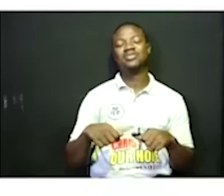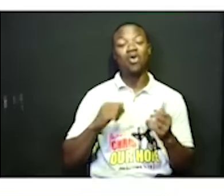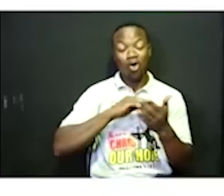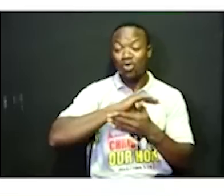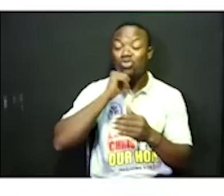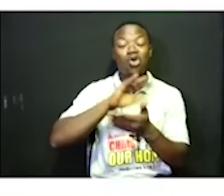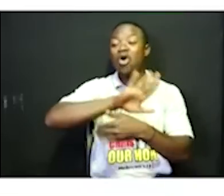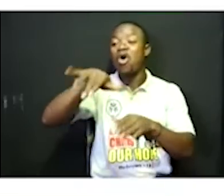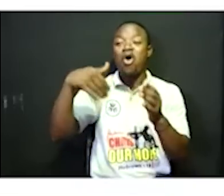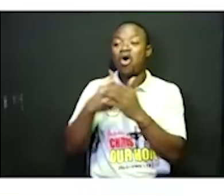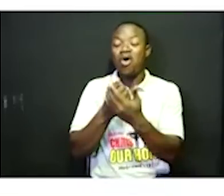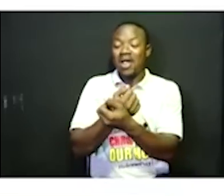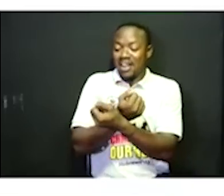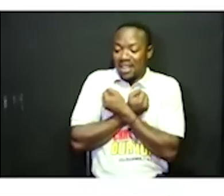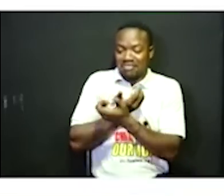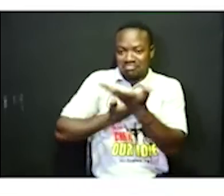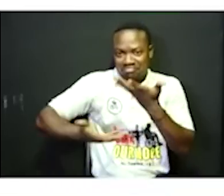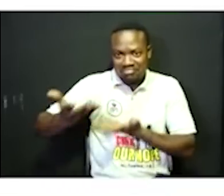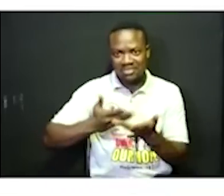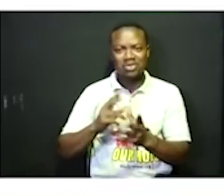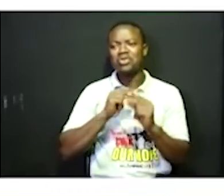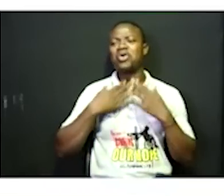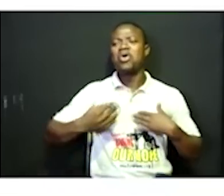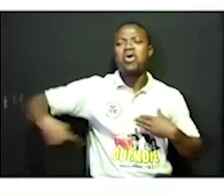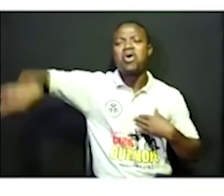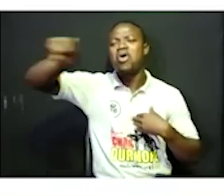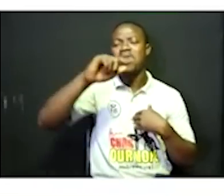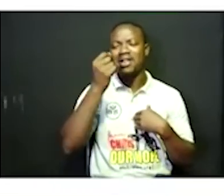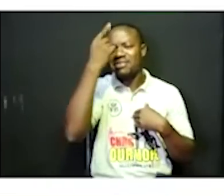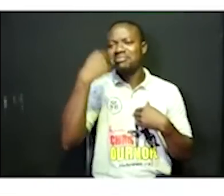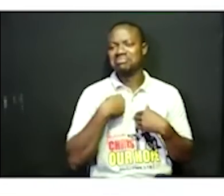all will like you. Not all will understand you.